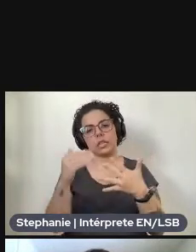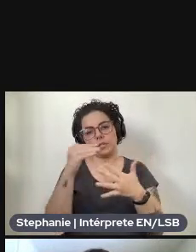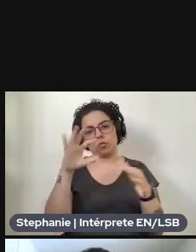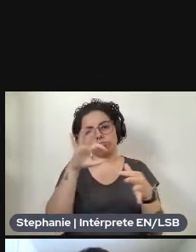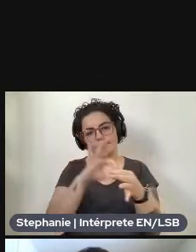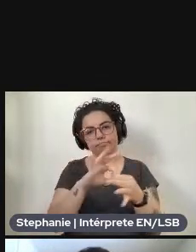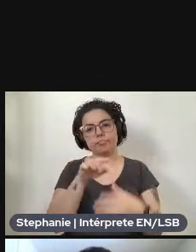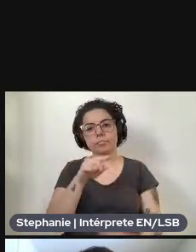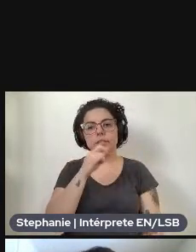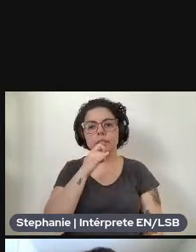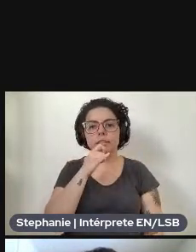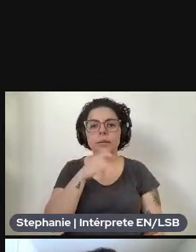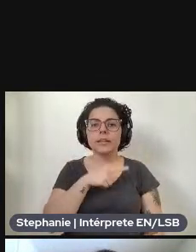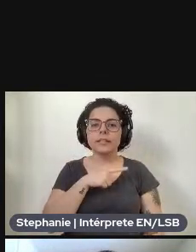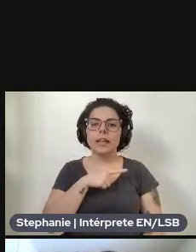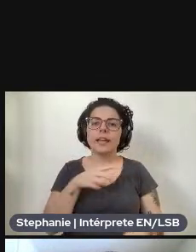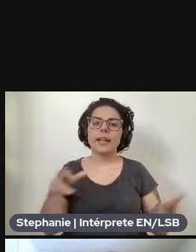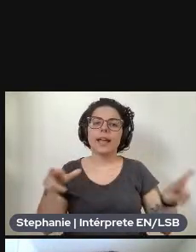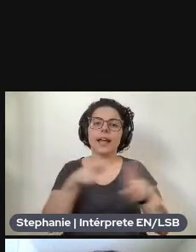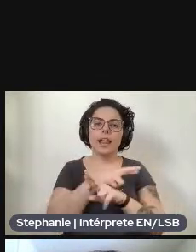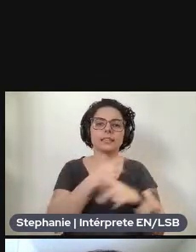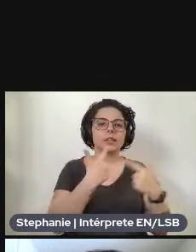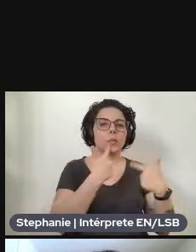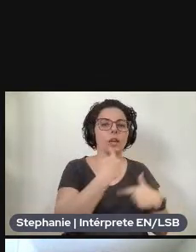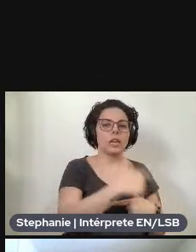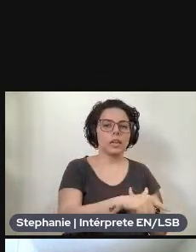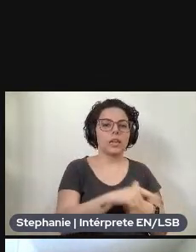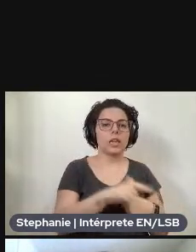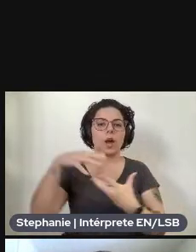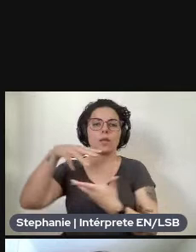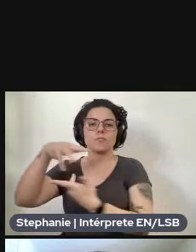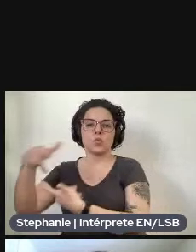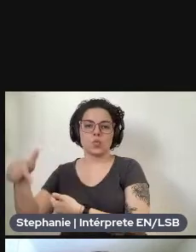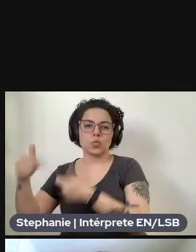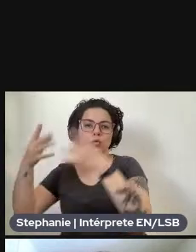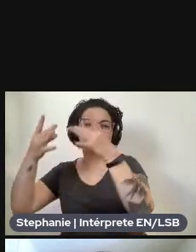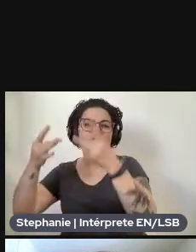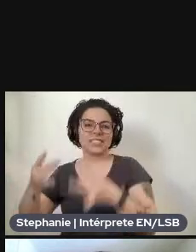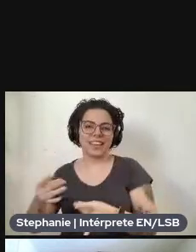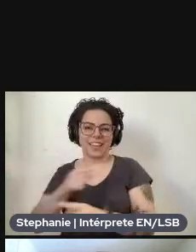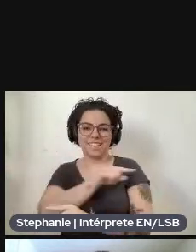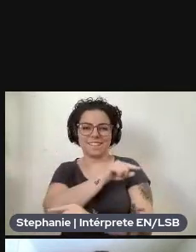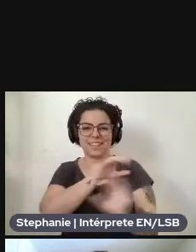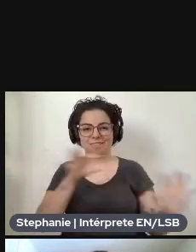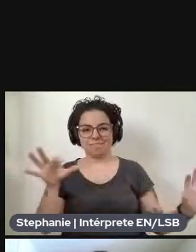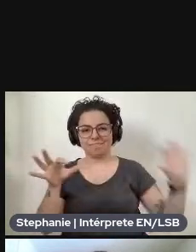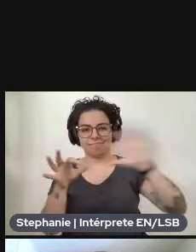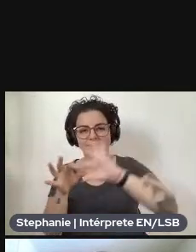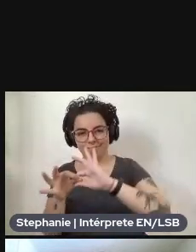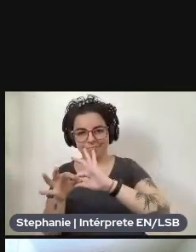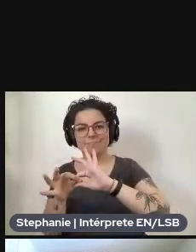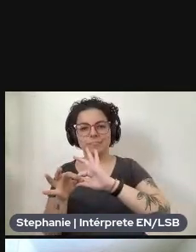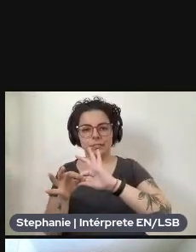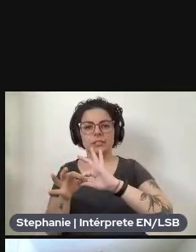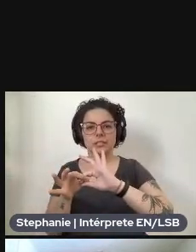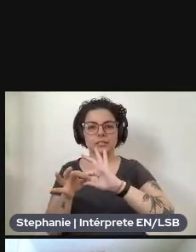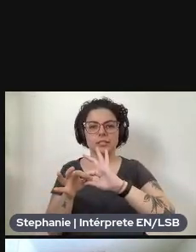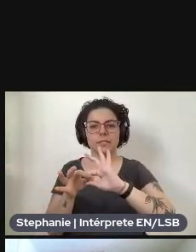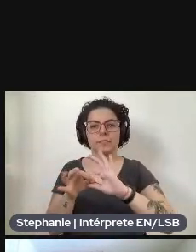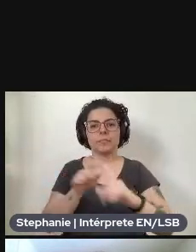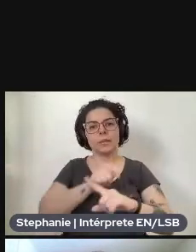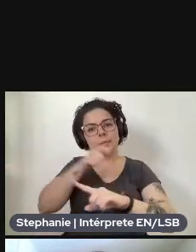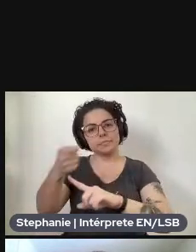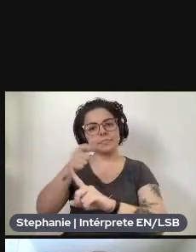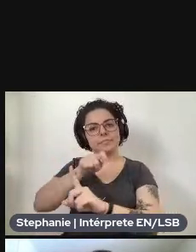that obtains between language and the world it described. Designation, basically. Ideation